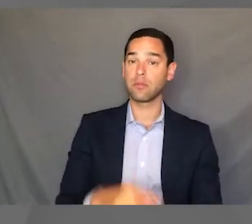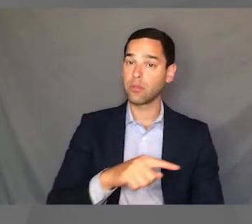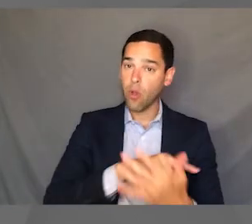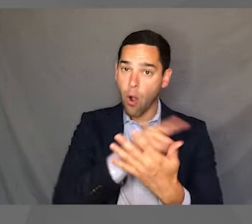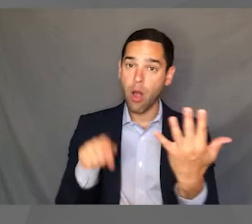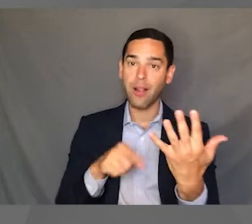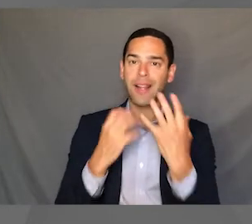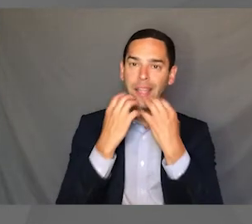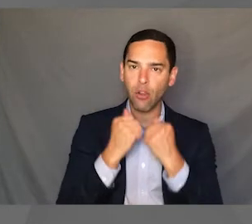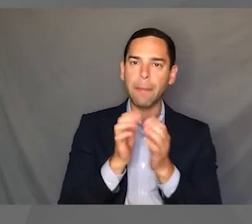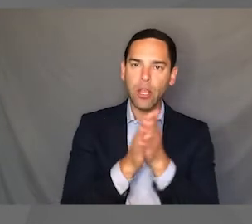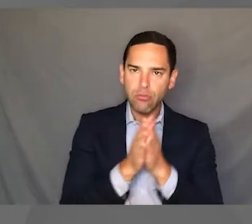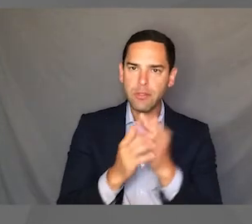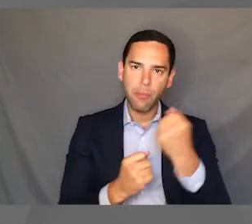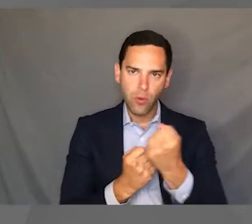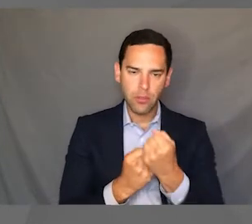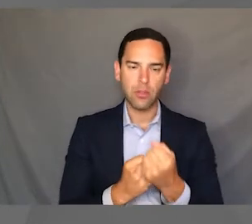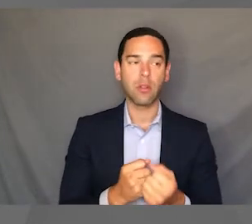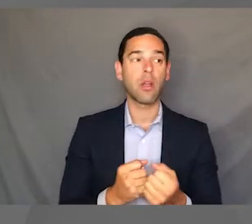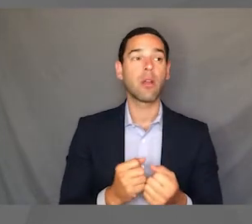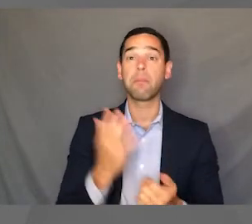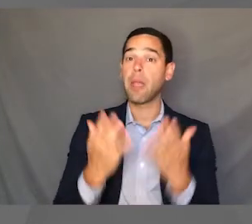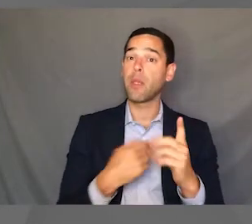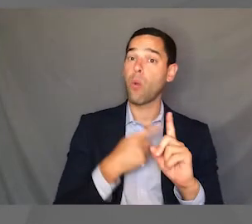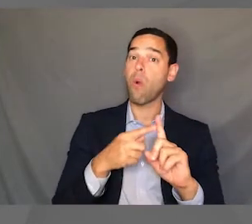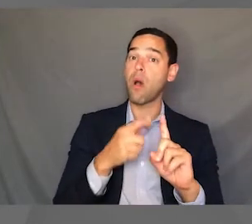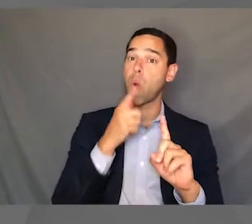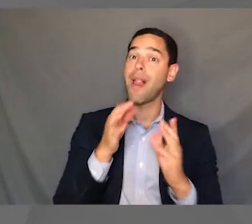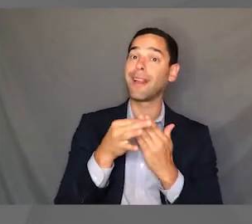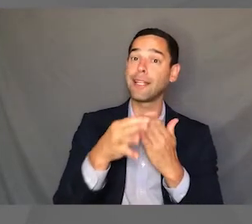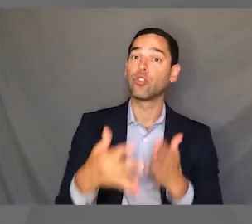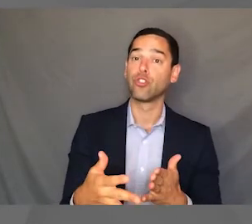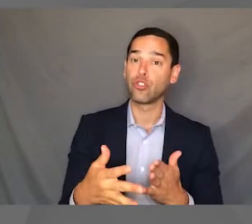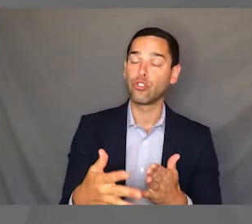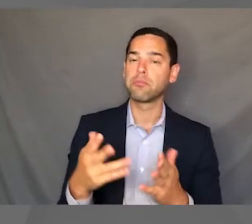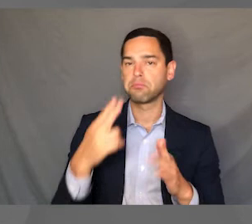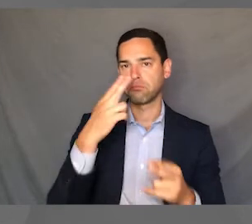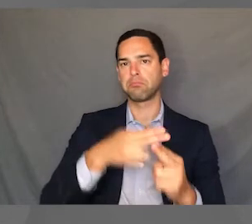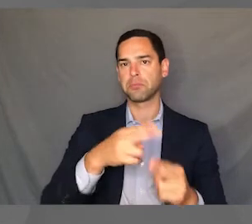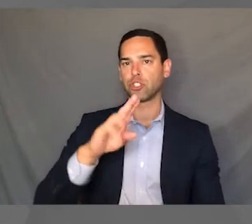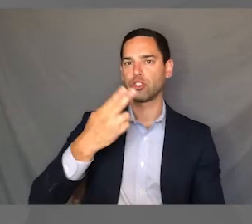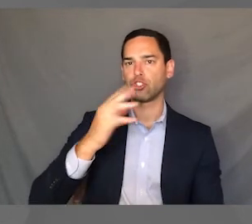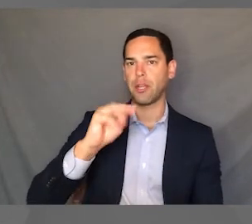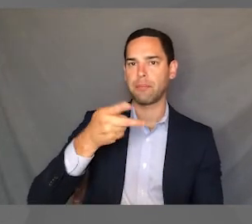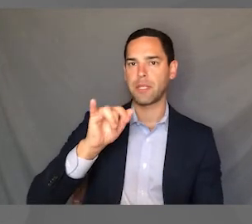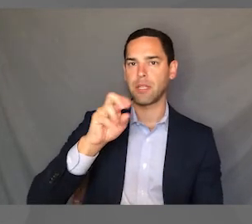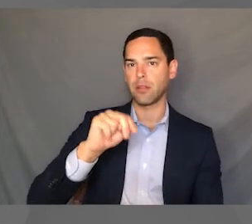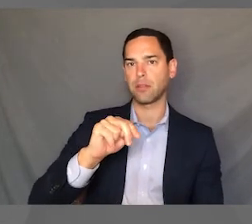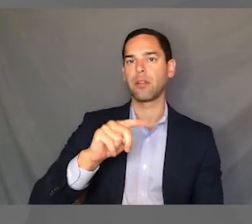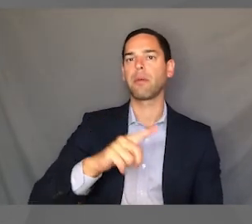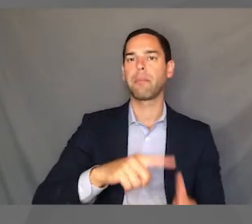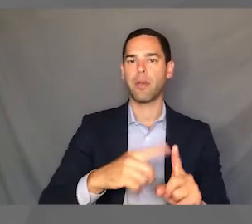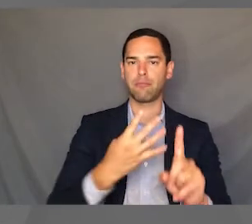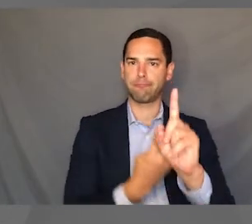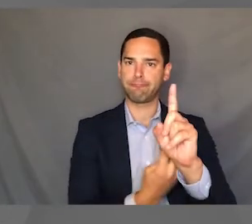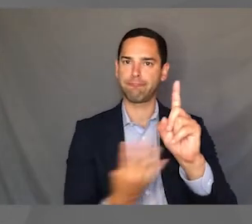But the best way to do it is to have a leader who internally is the champion, someone of some